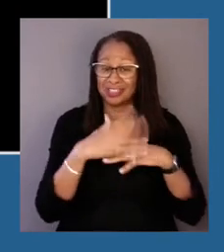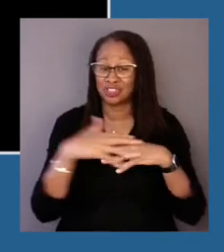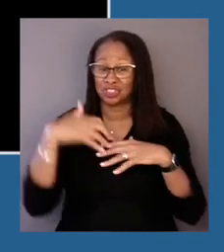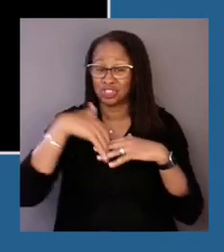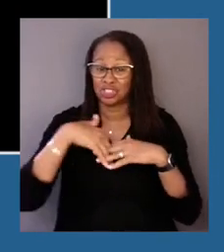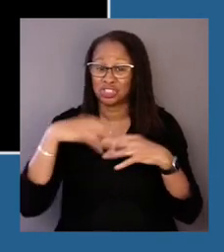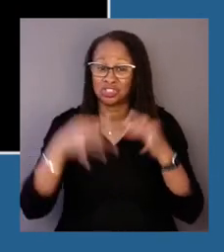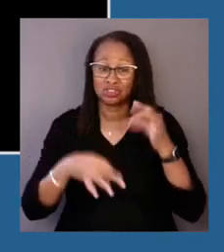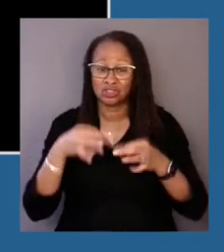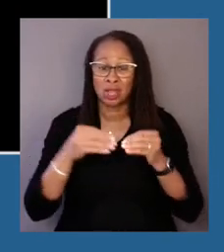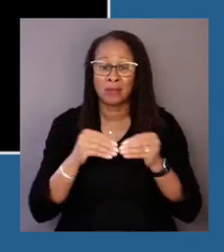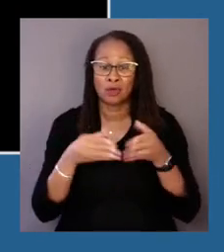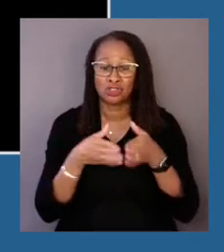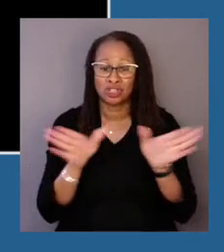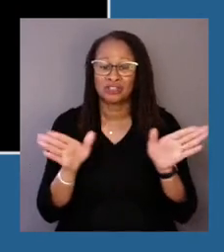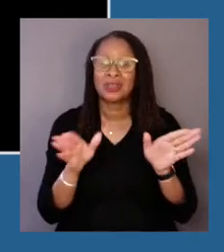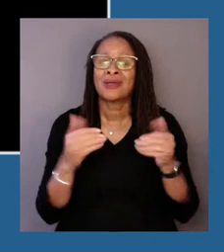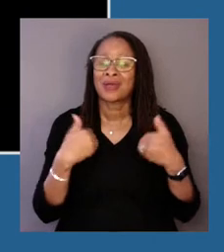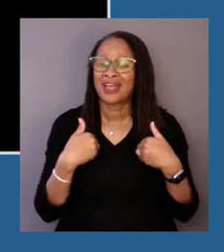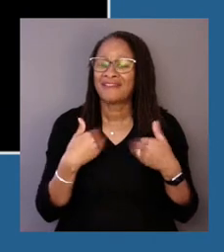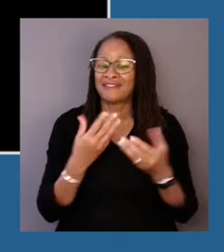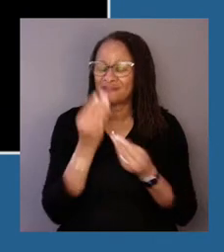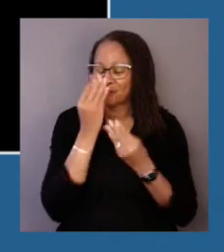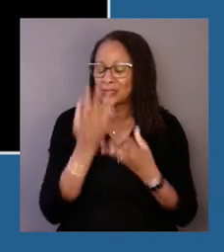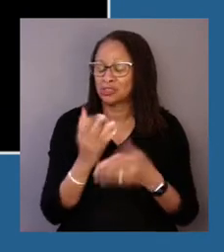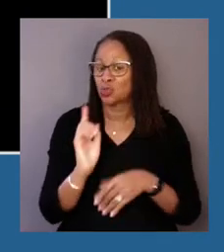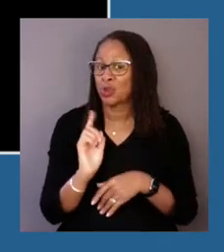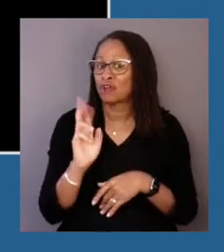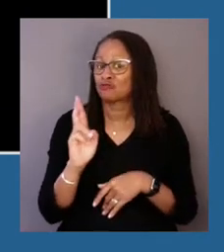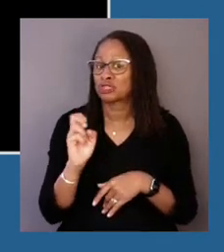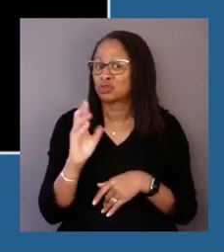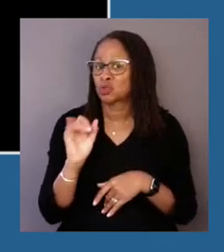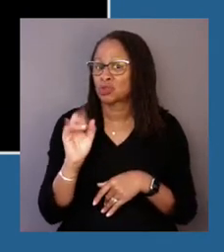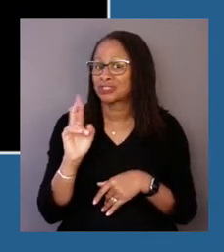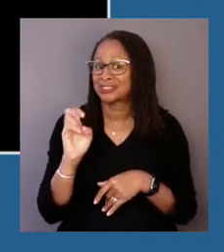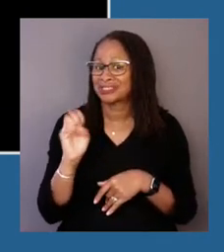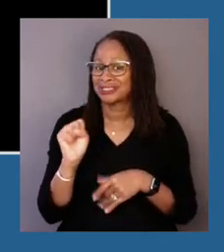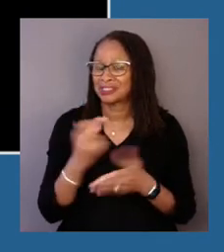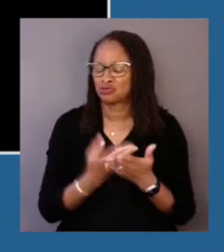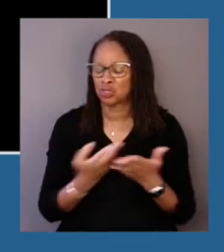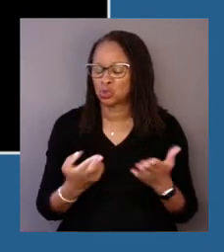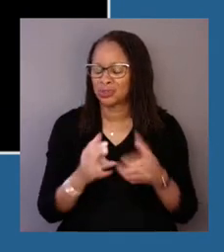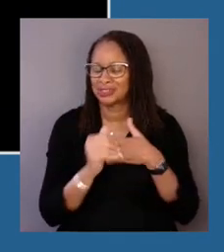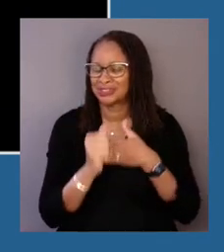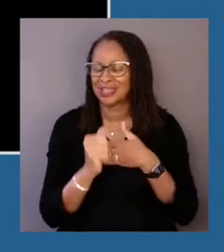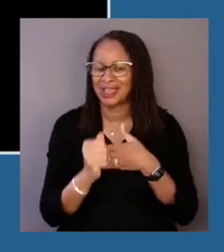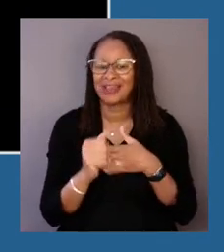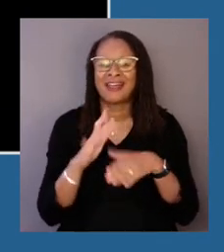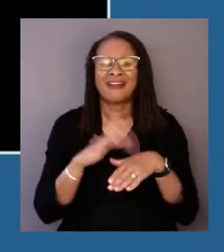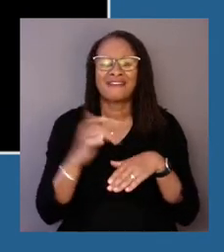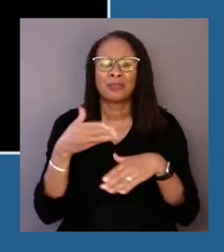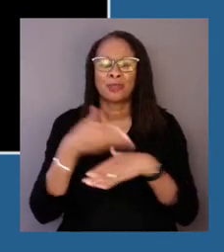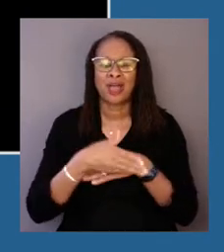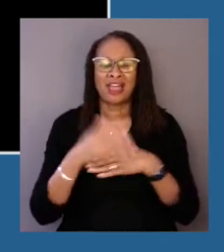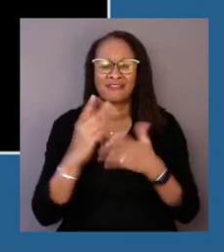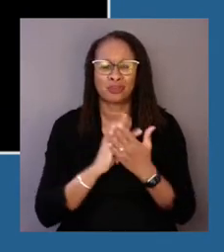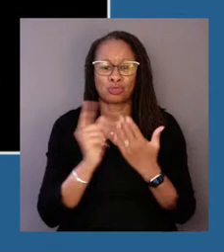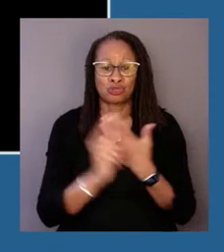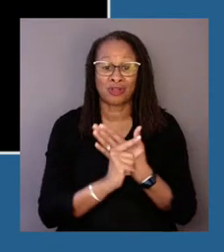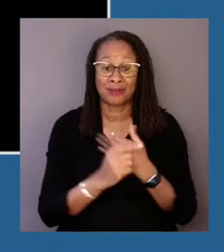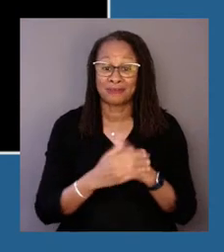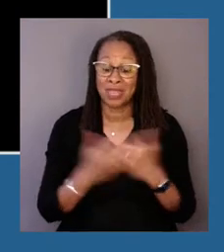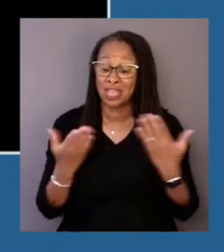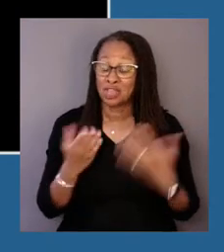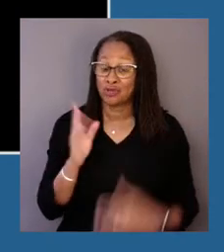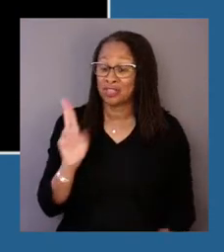the resources guide that will be emailed to you after the show. But here in the United States, we stand on